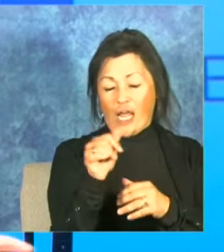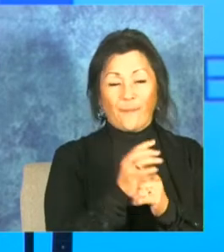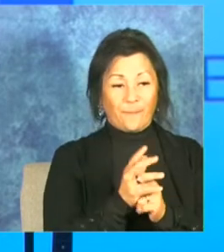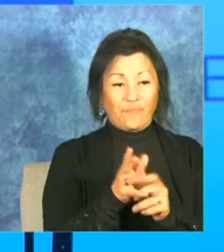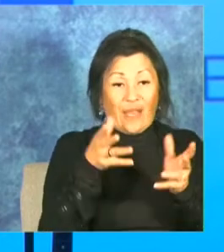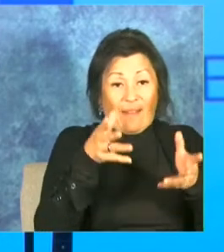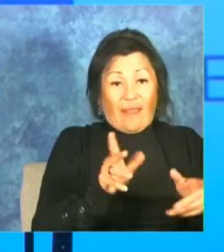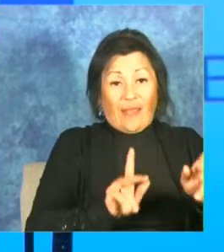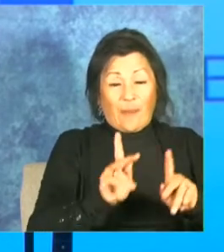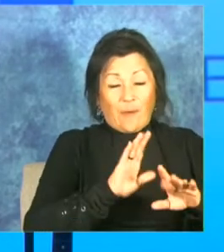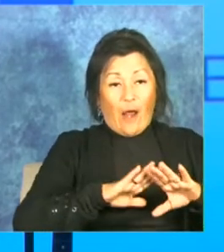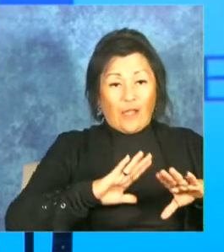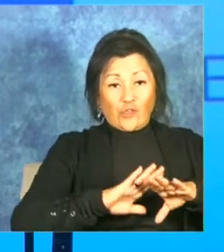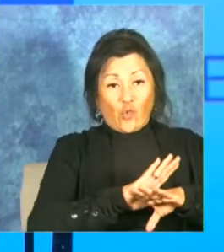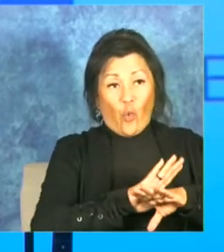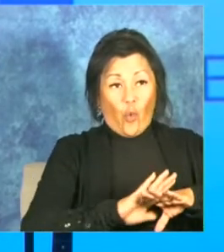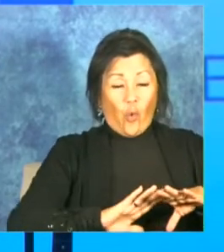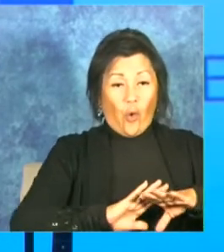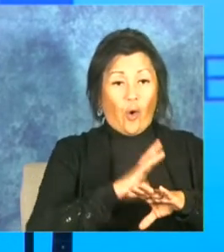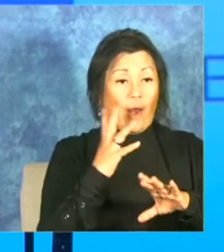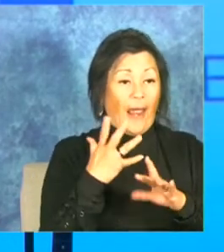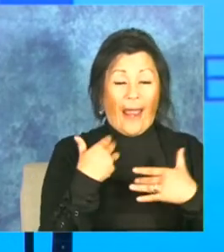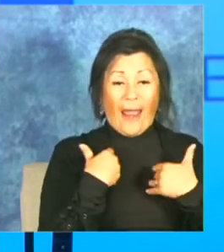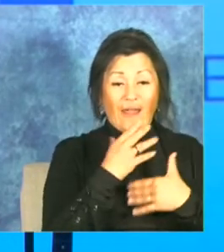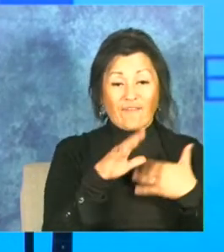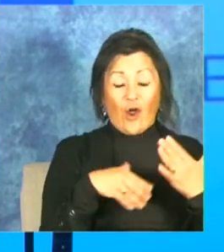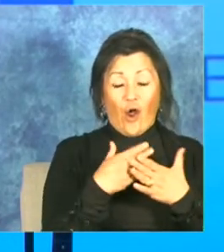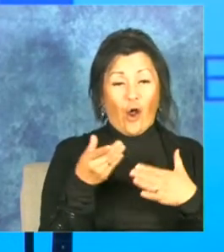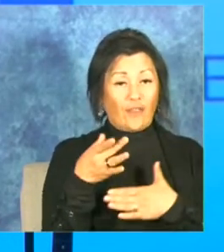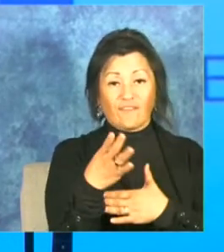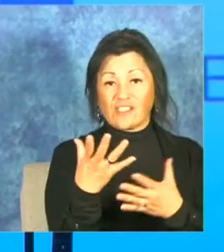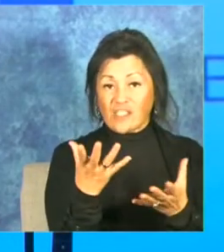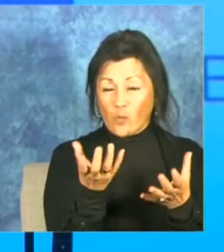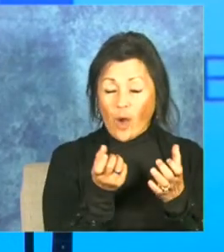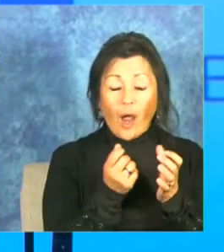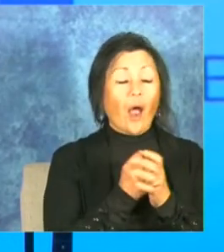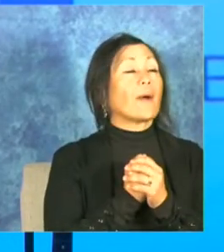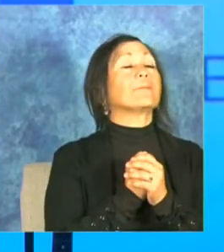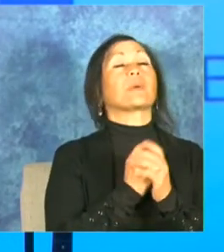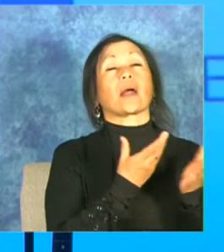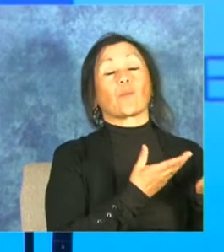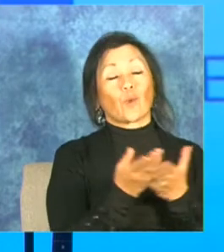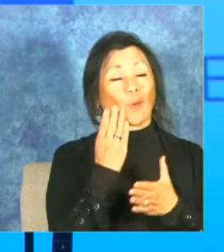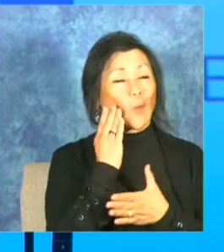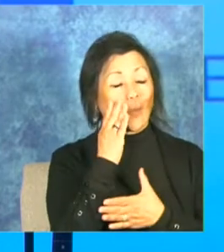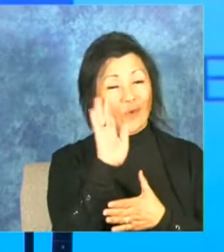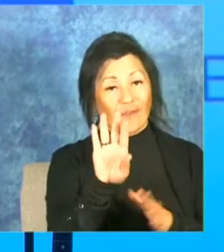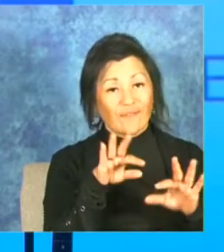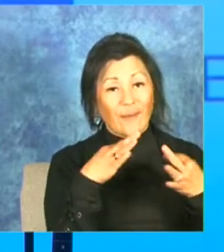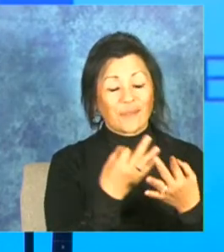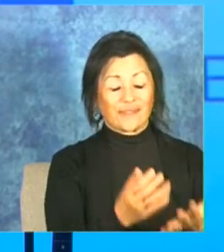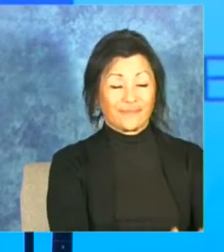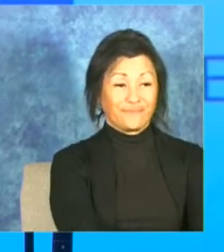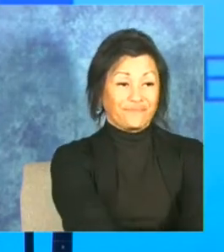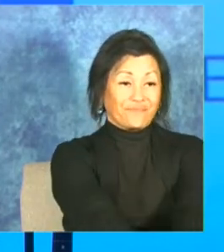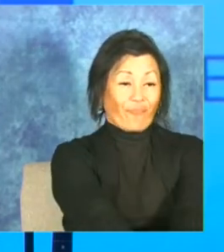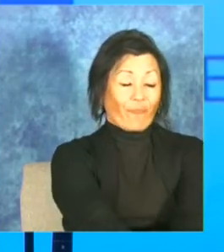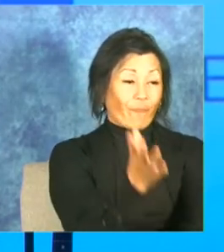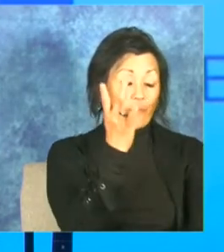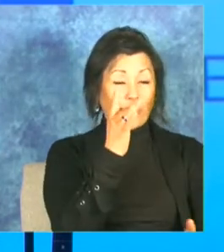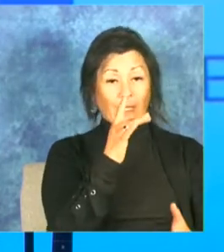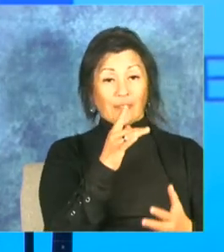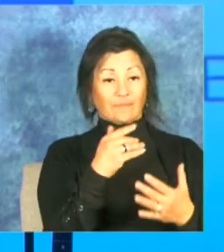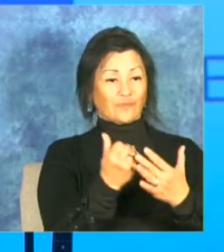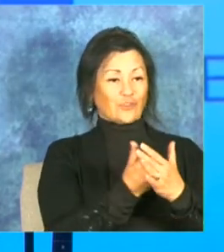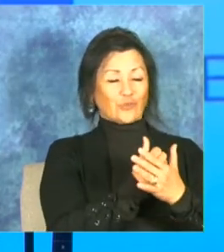They let the people on the shoreline come and have all the fish they wanted and took it home. Courtesy of